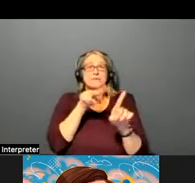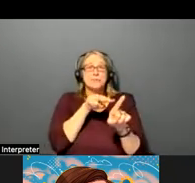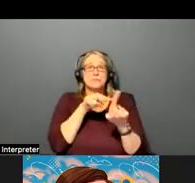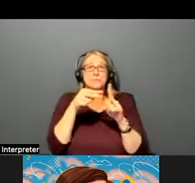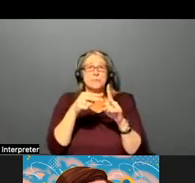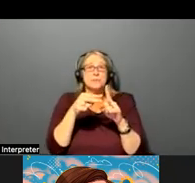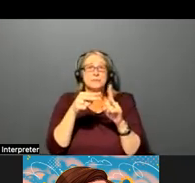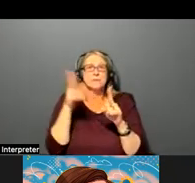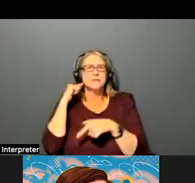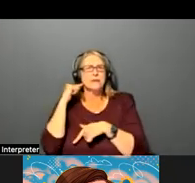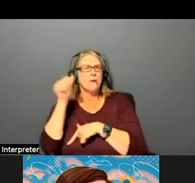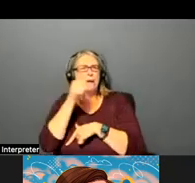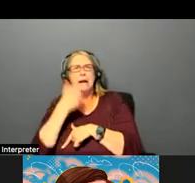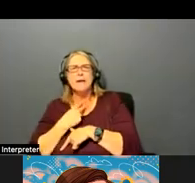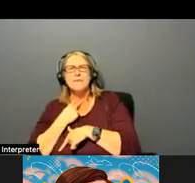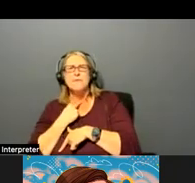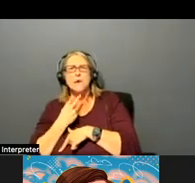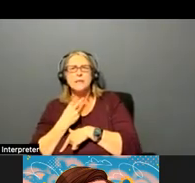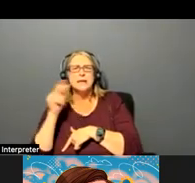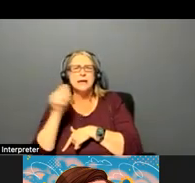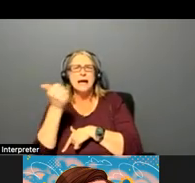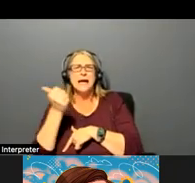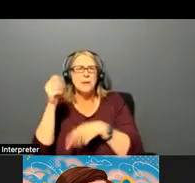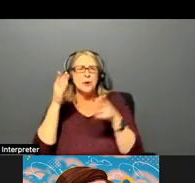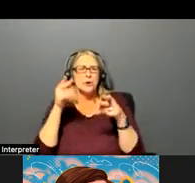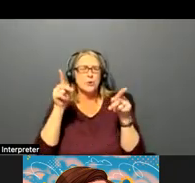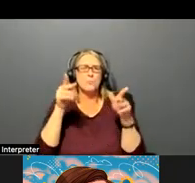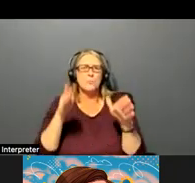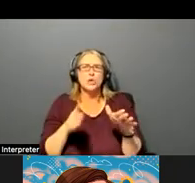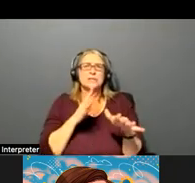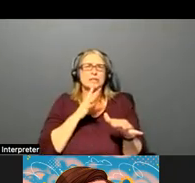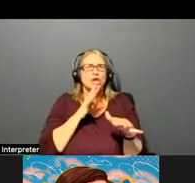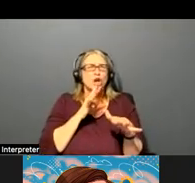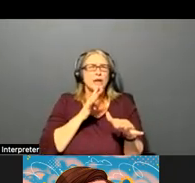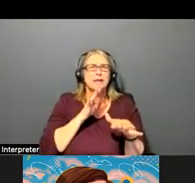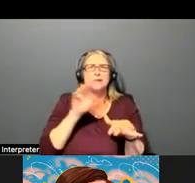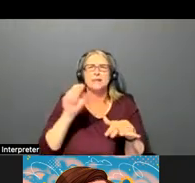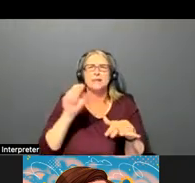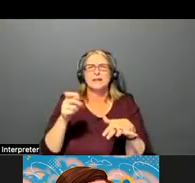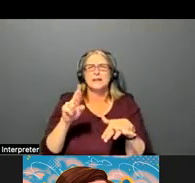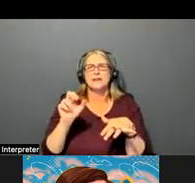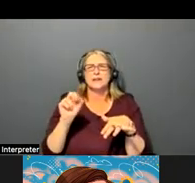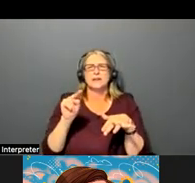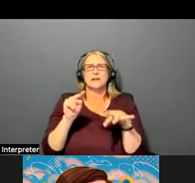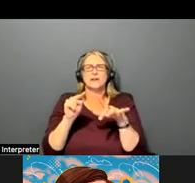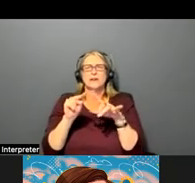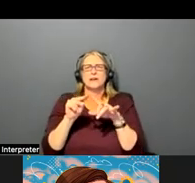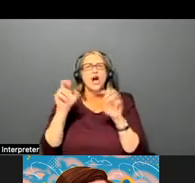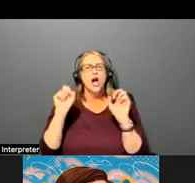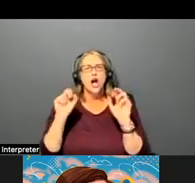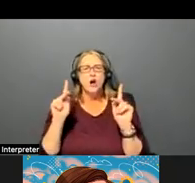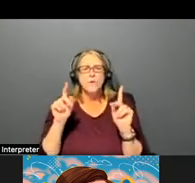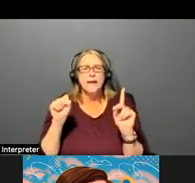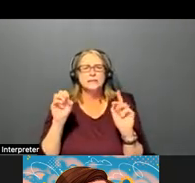so integral for this I conversation. have news. Let me turn this thing off. As a brief visual All right, description so. of